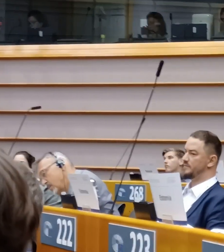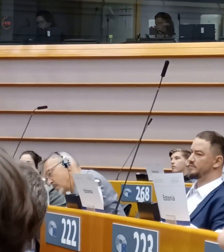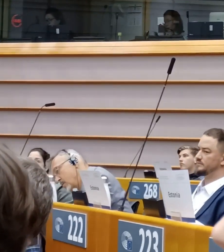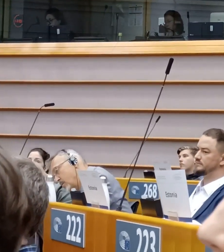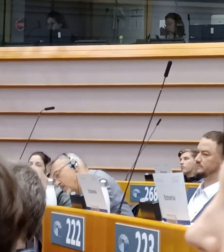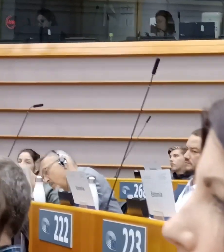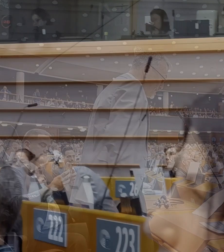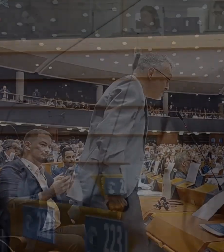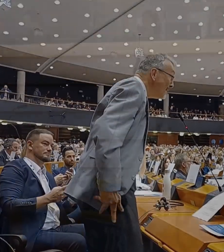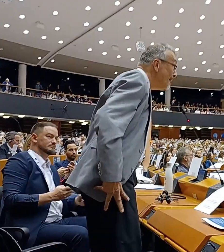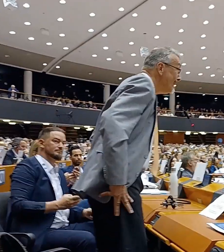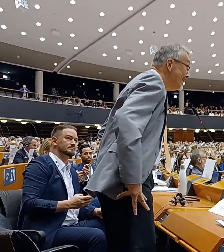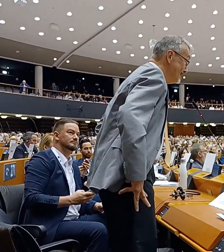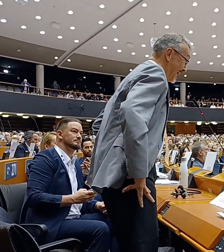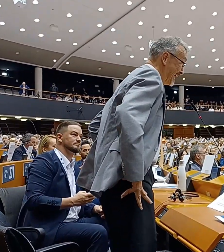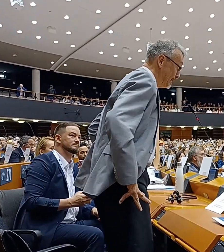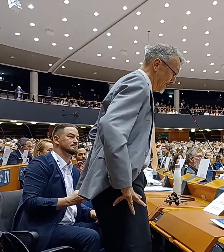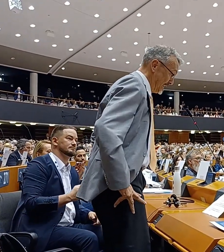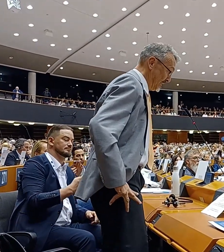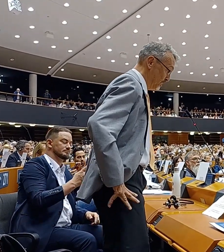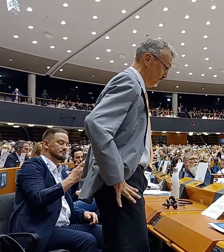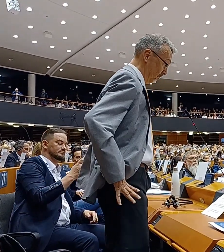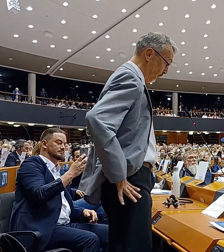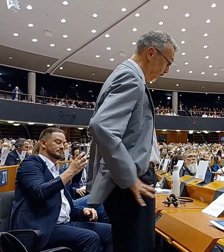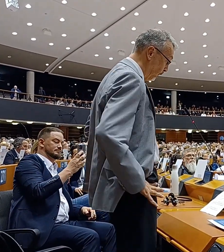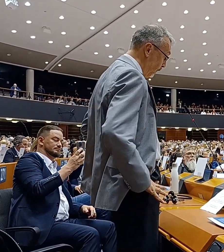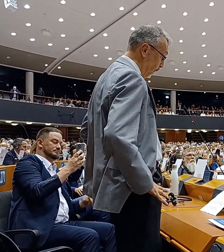fifth European Parliament.